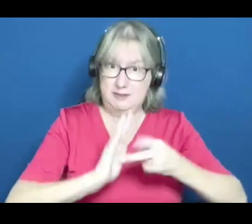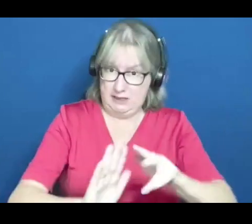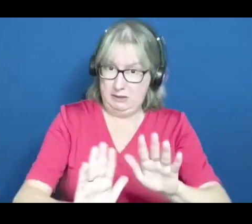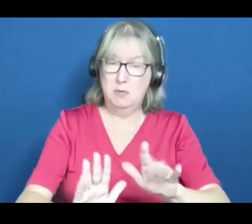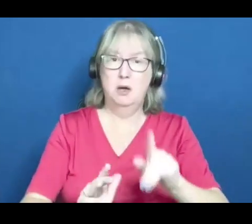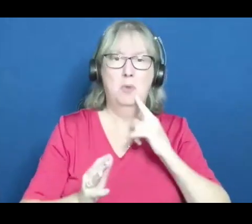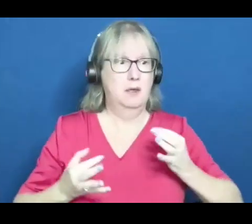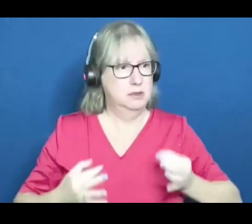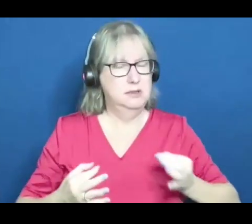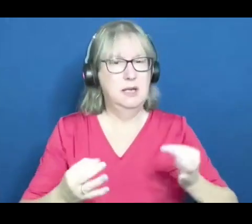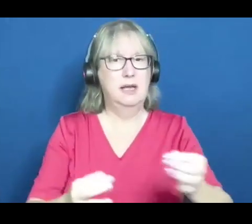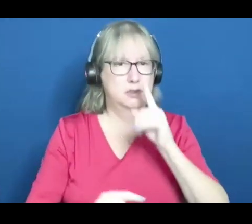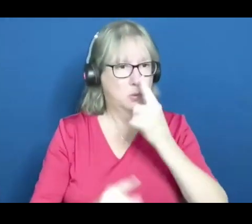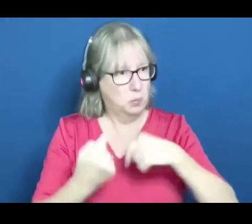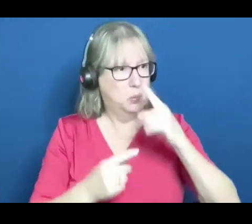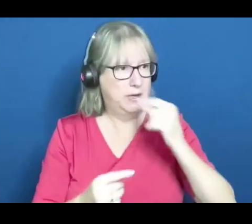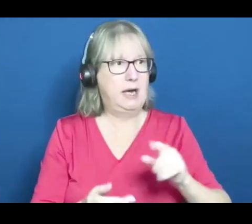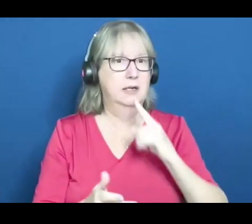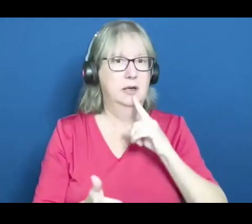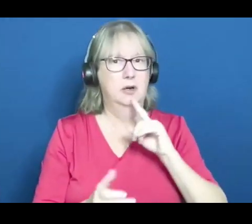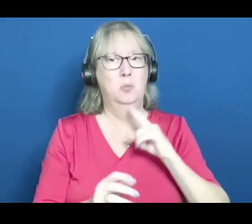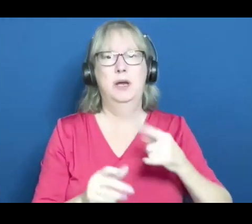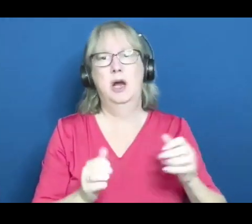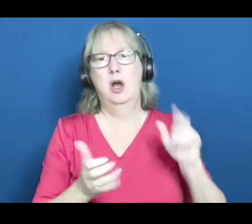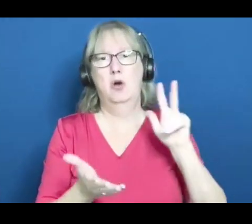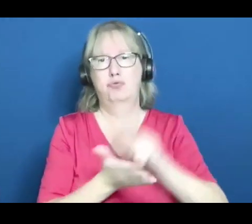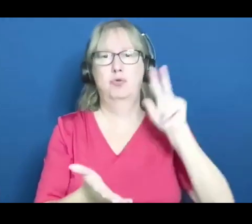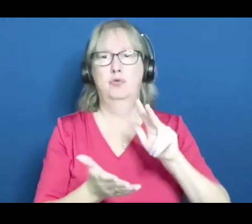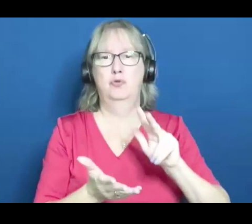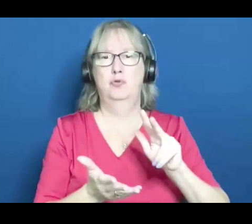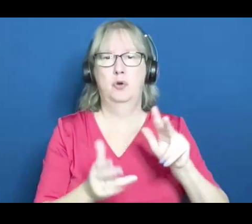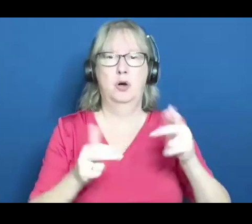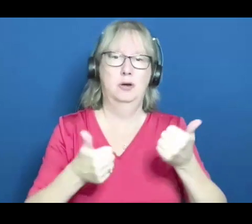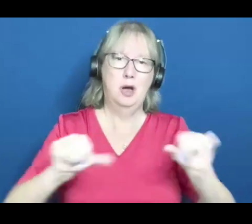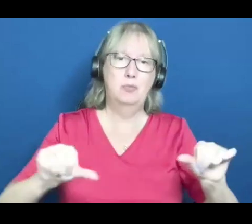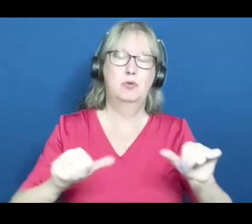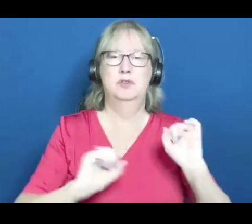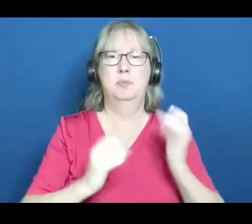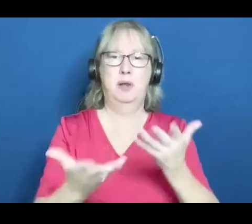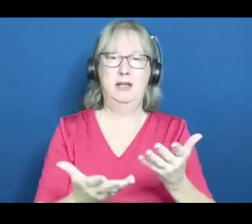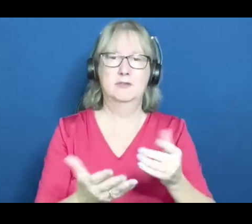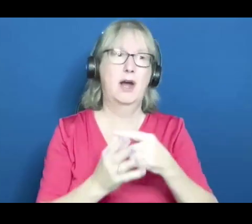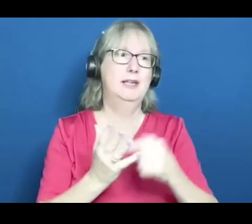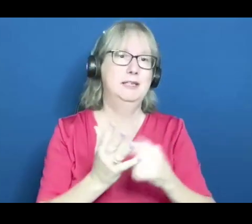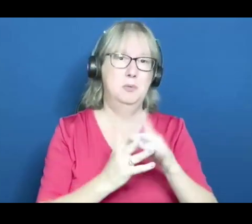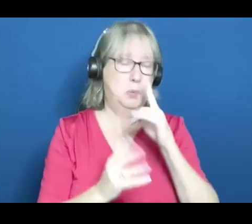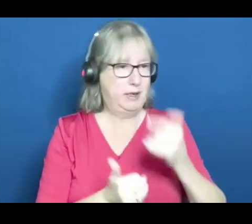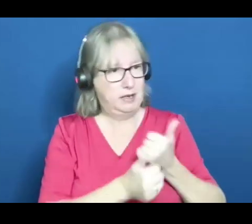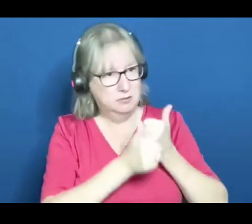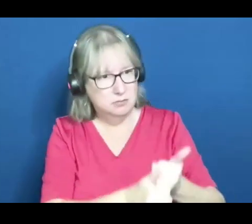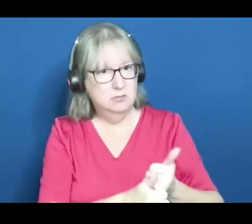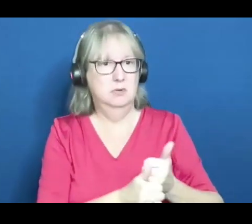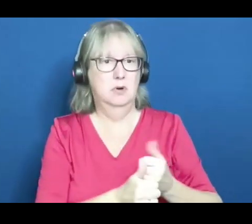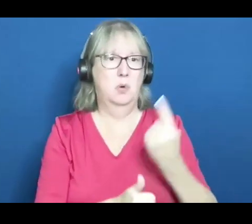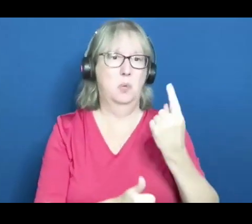we can provide, we're access to work approved suppliers. So we can get involved and supply the kit, give the support as a one-stop